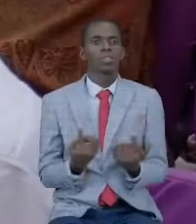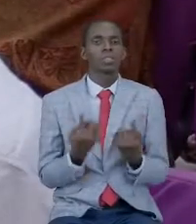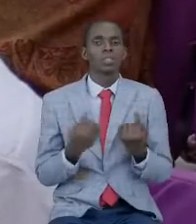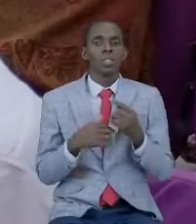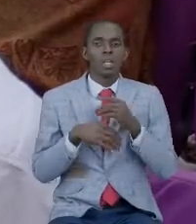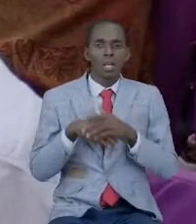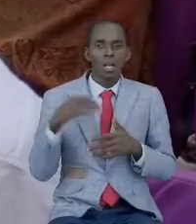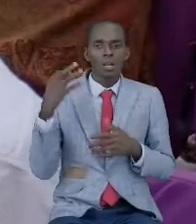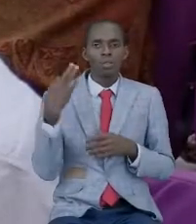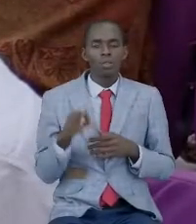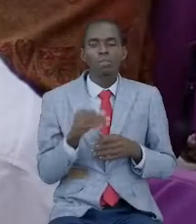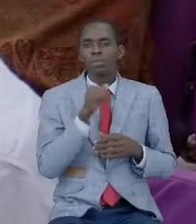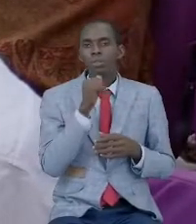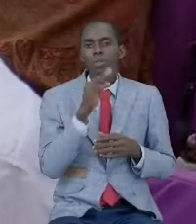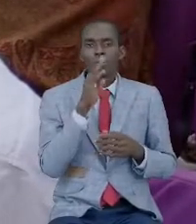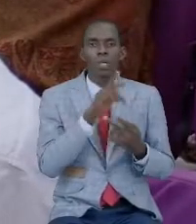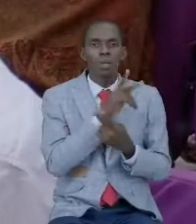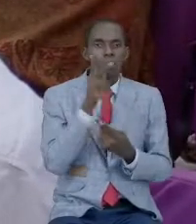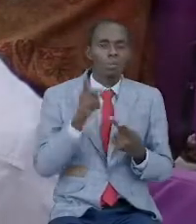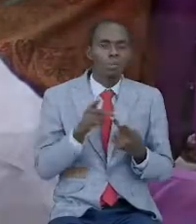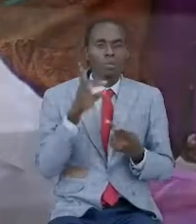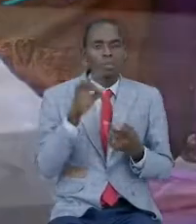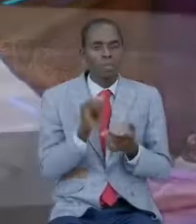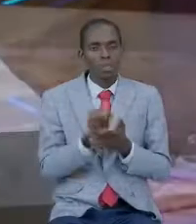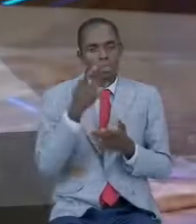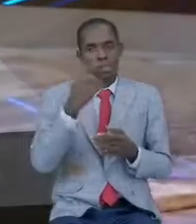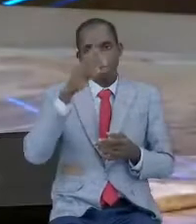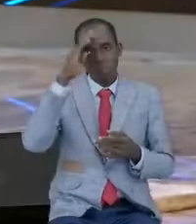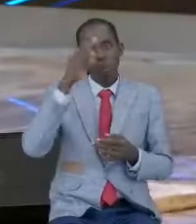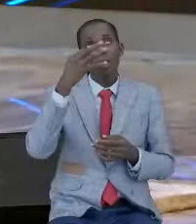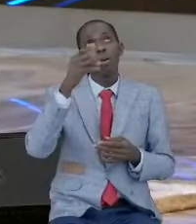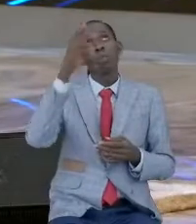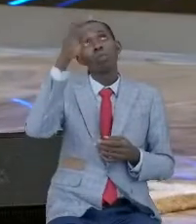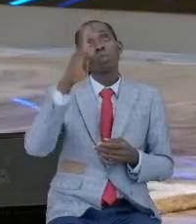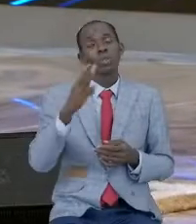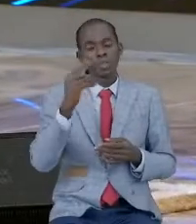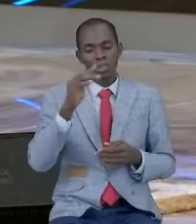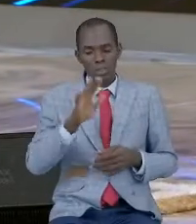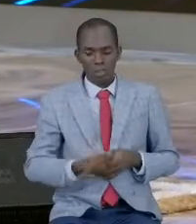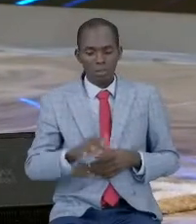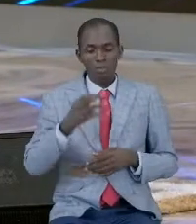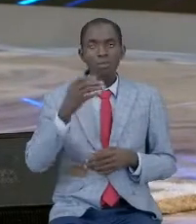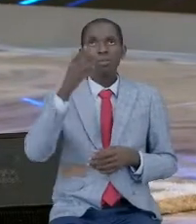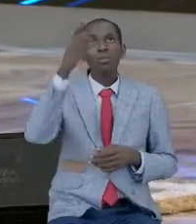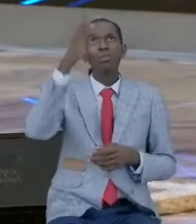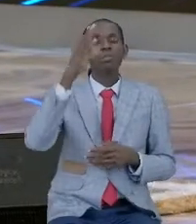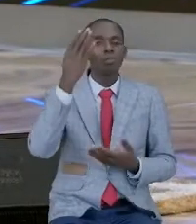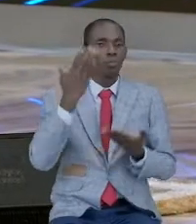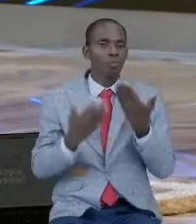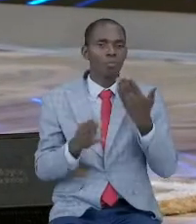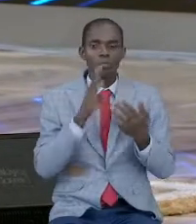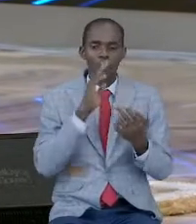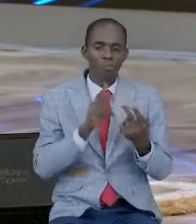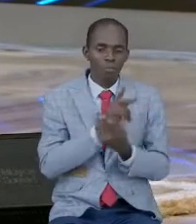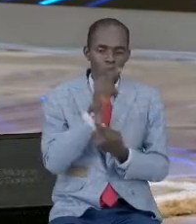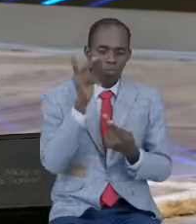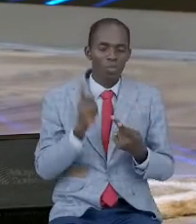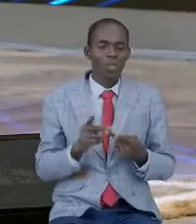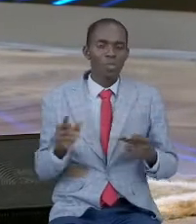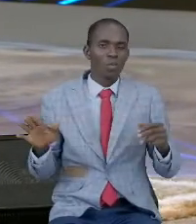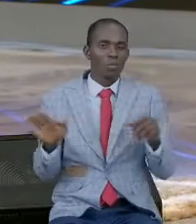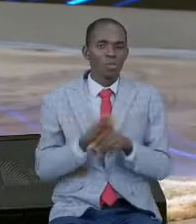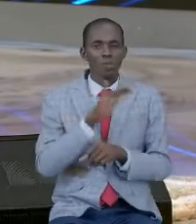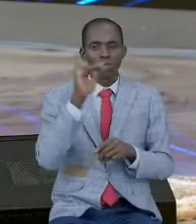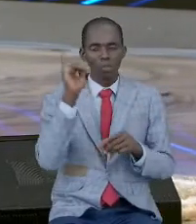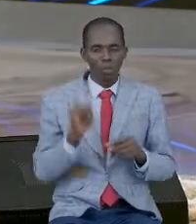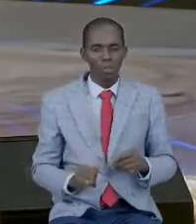of imperfection, that the man of God, the child of God, may be perfect, matured, thoroughly furnished